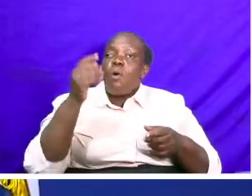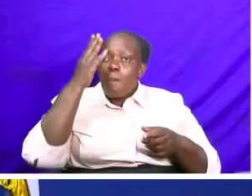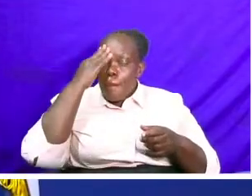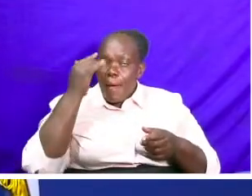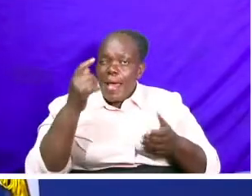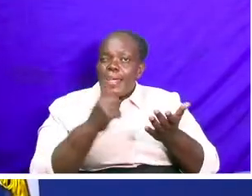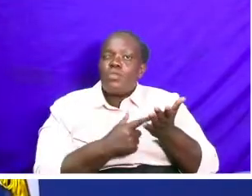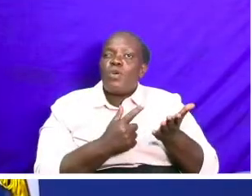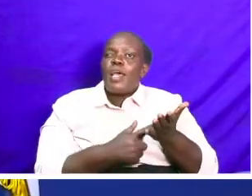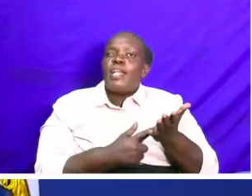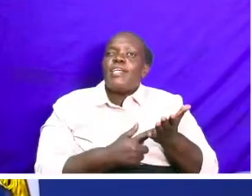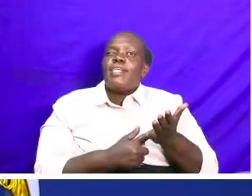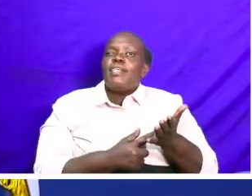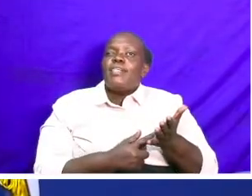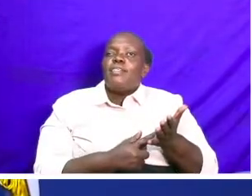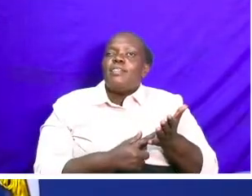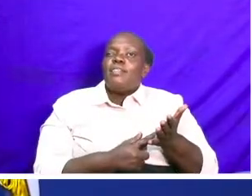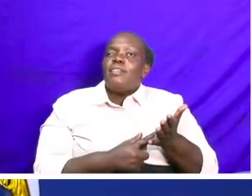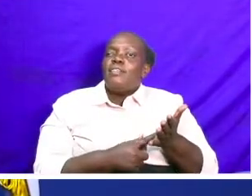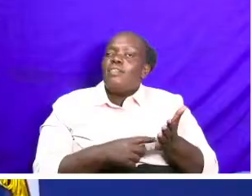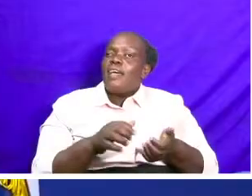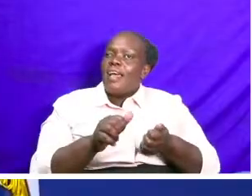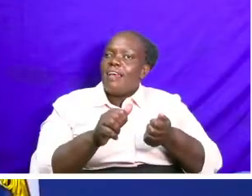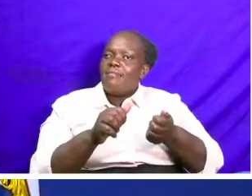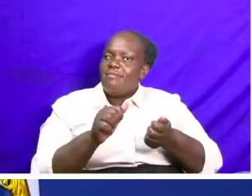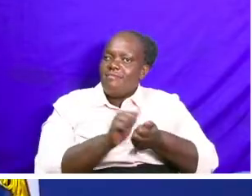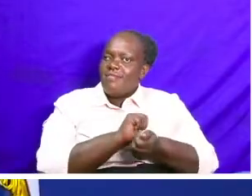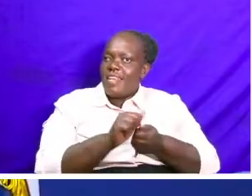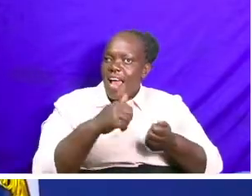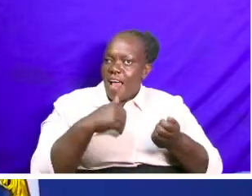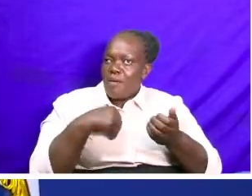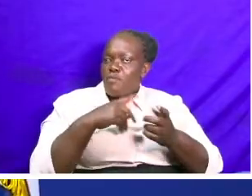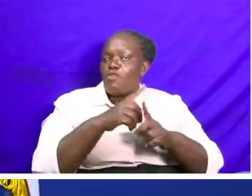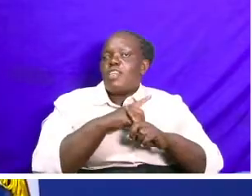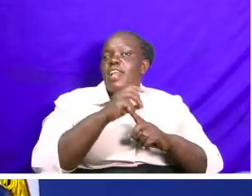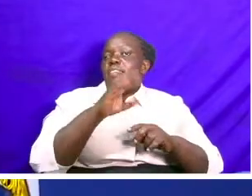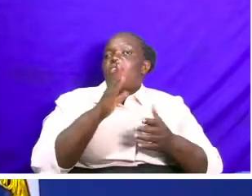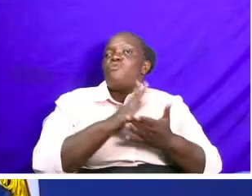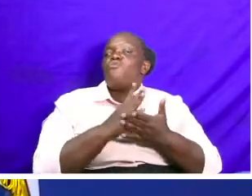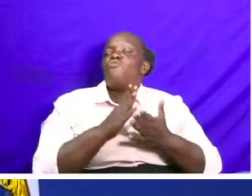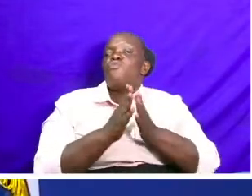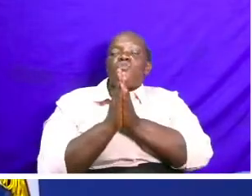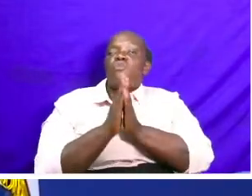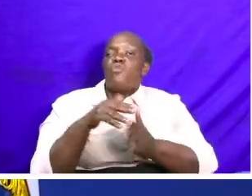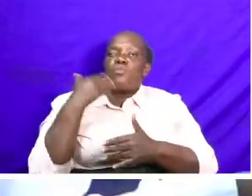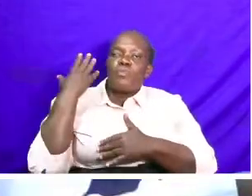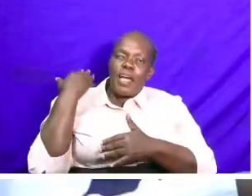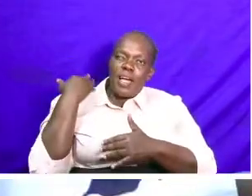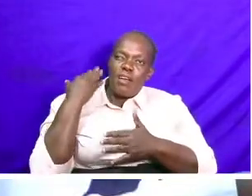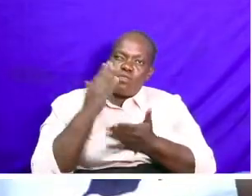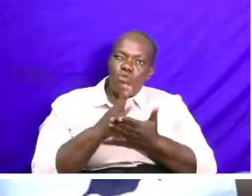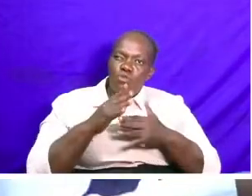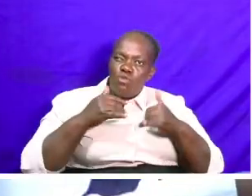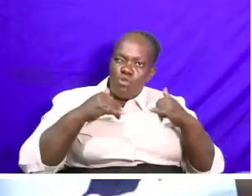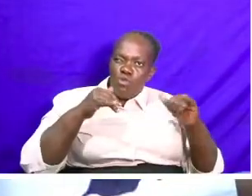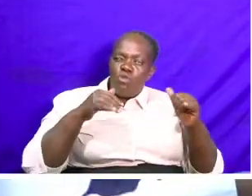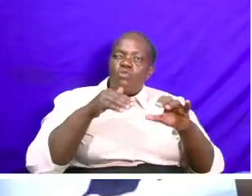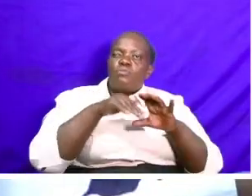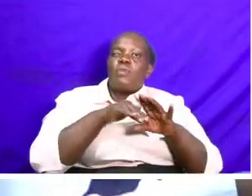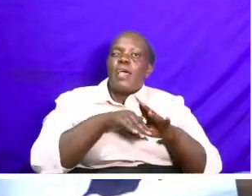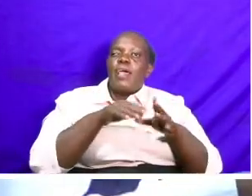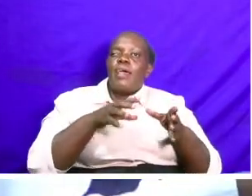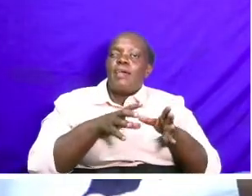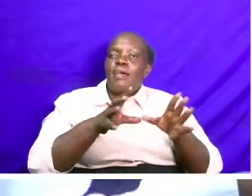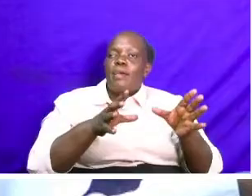Kiswahili, adage, ajali haina kinga. Hiyo walikuwa wahenga wa kitambo. Sasa hivi jamani, tujaribu kuweka kinga kidogo,